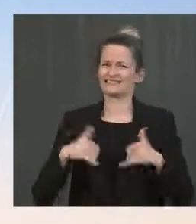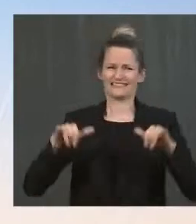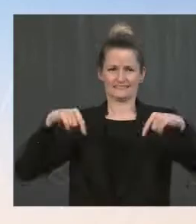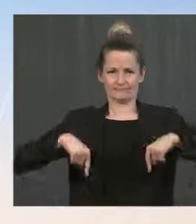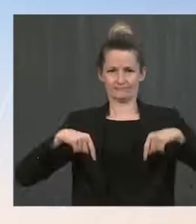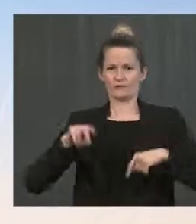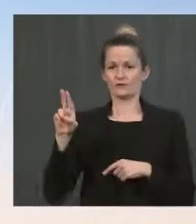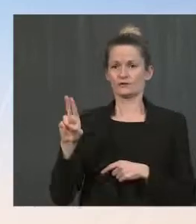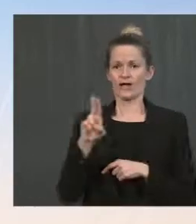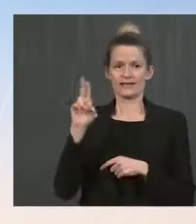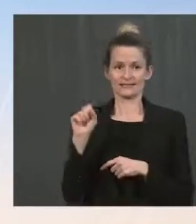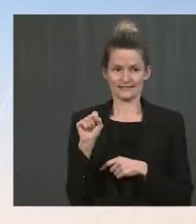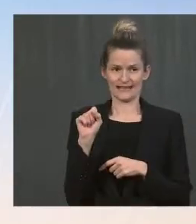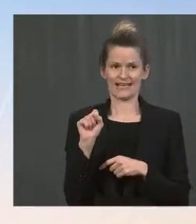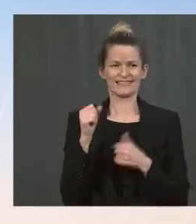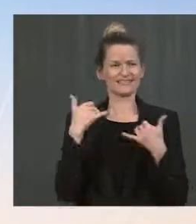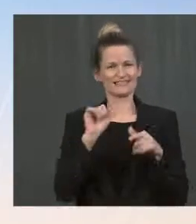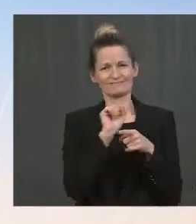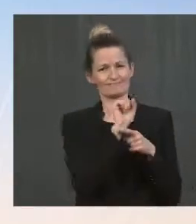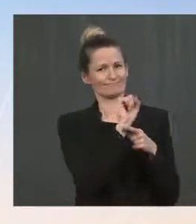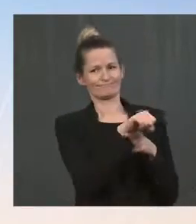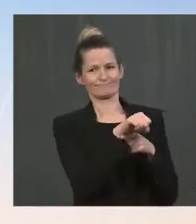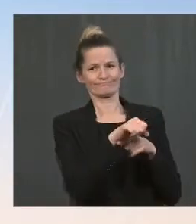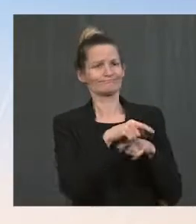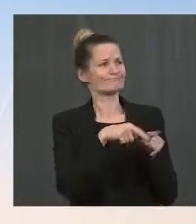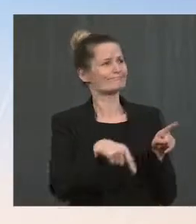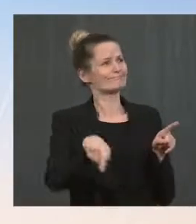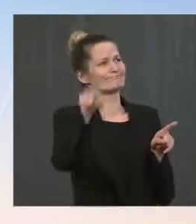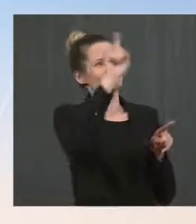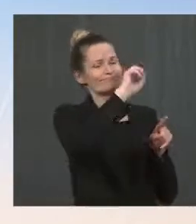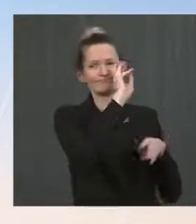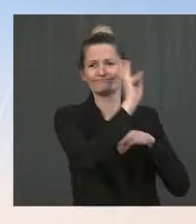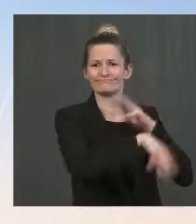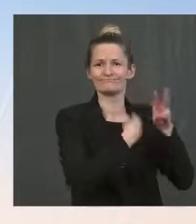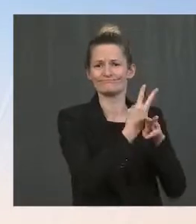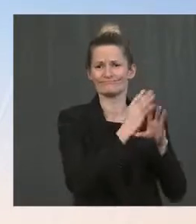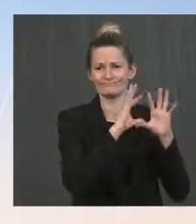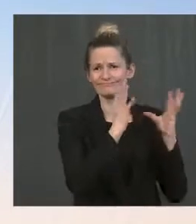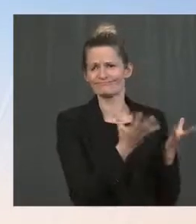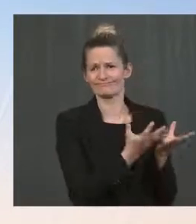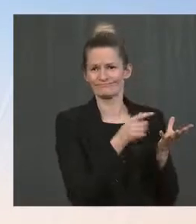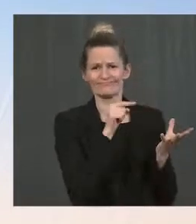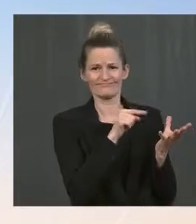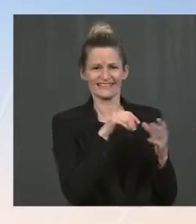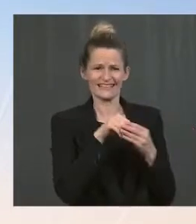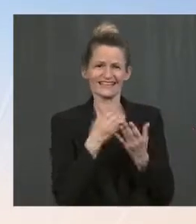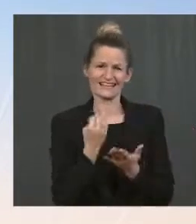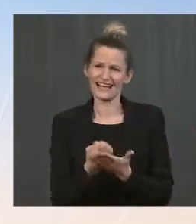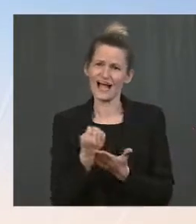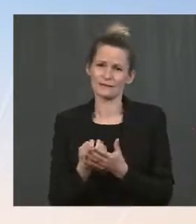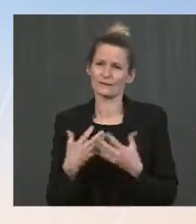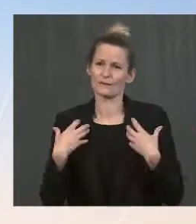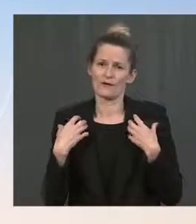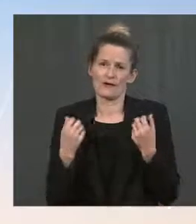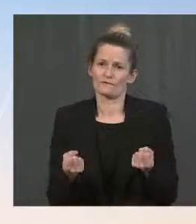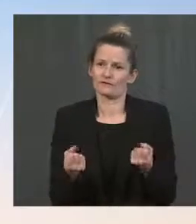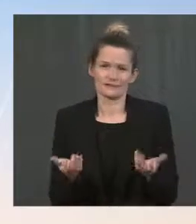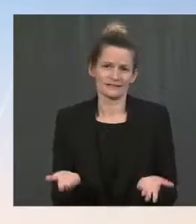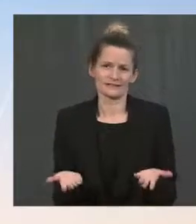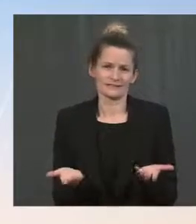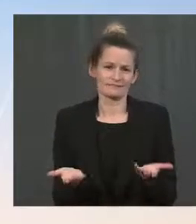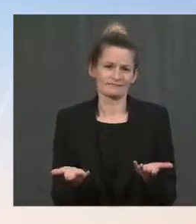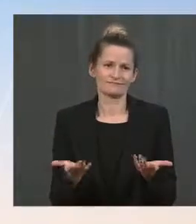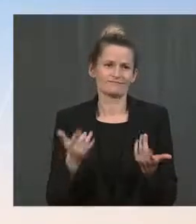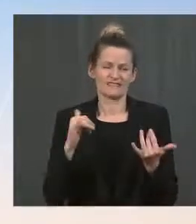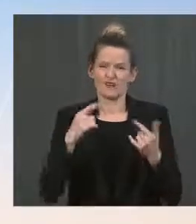peers and continue to outpace our historic progress for recoveries at similar points in recoveries. All right, Josh. Thank